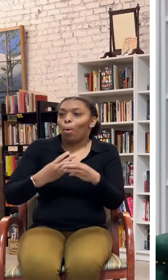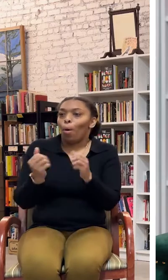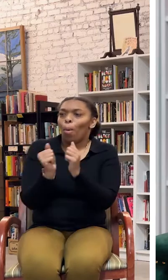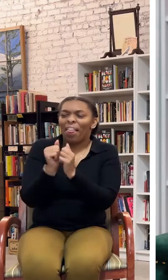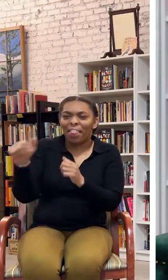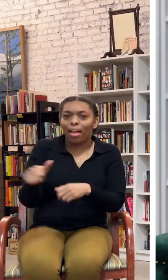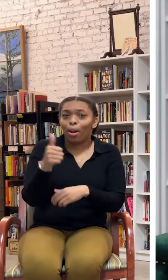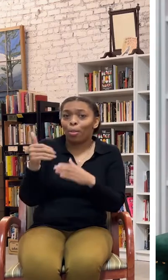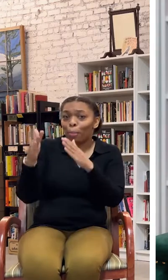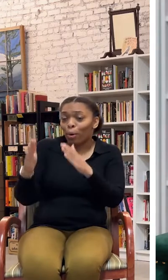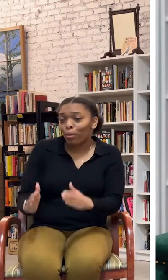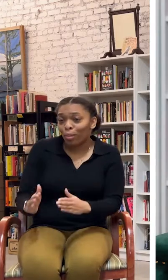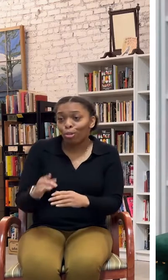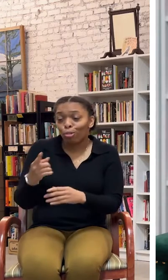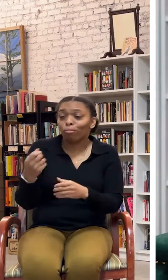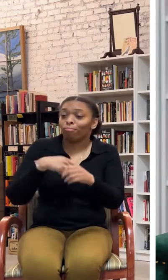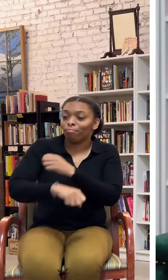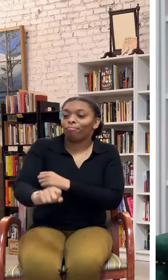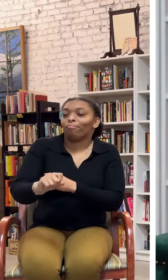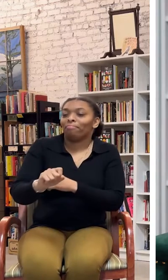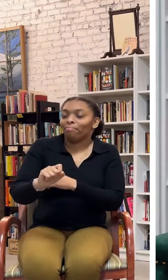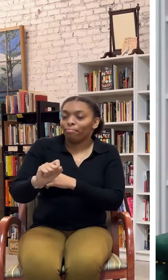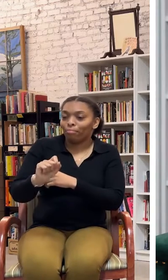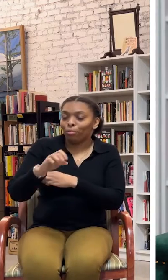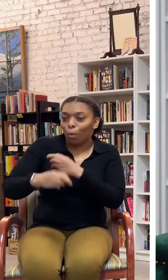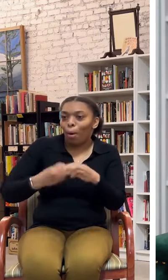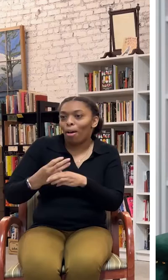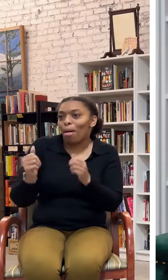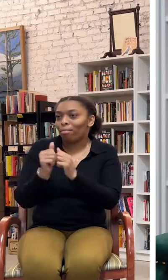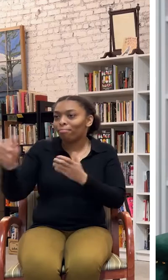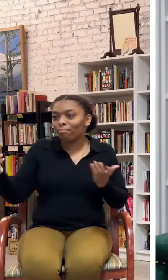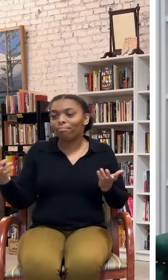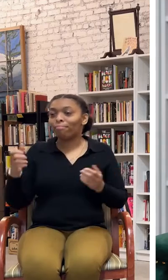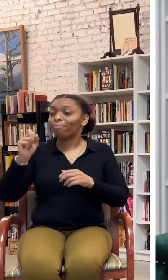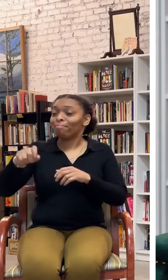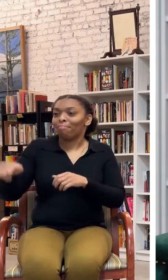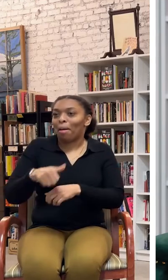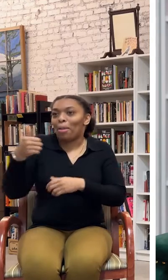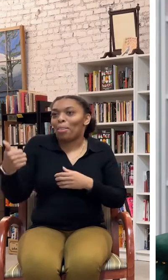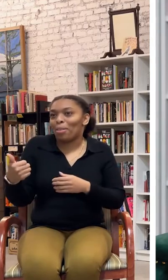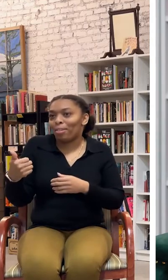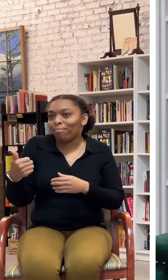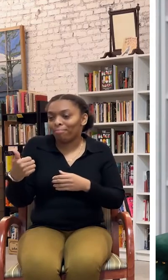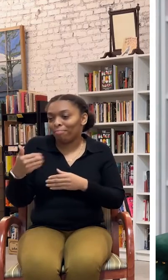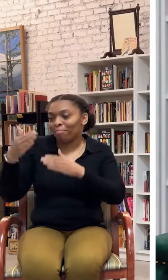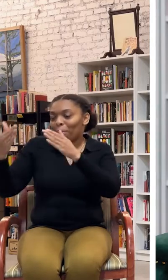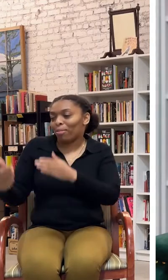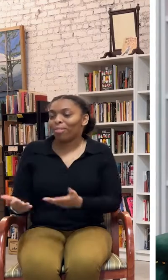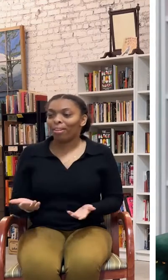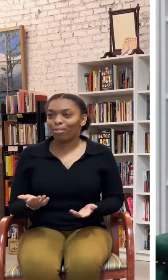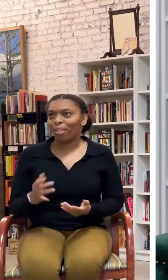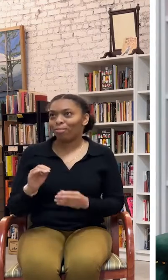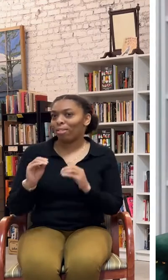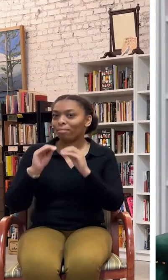somebody else. You were already, you came as a bundle of joy with another bit of joy. Like that's so